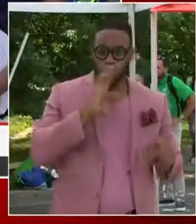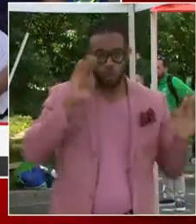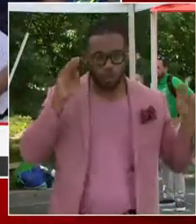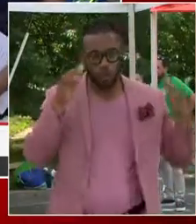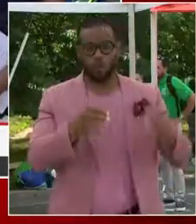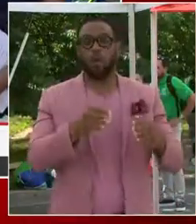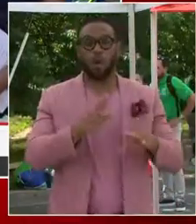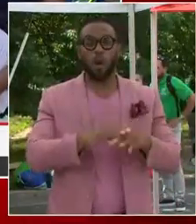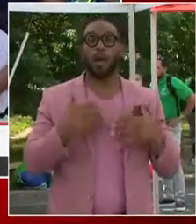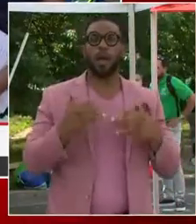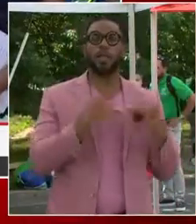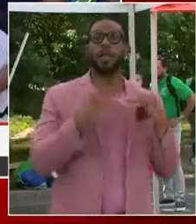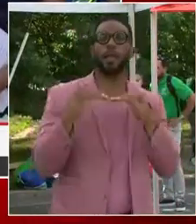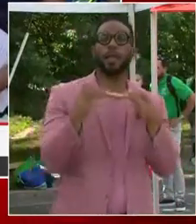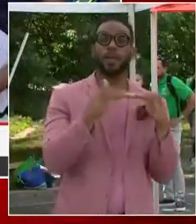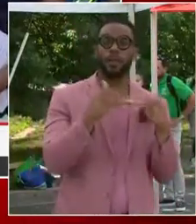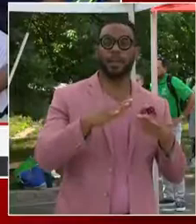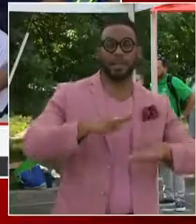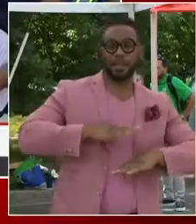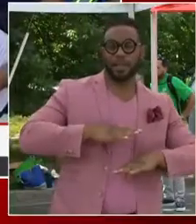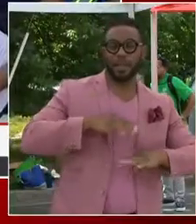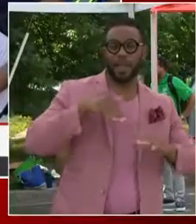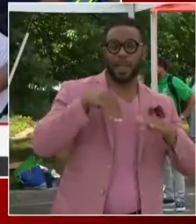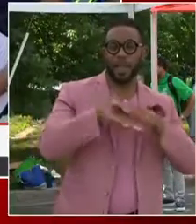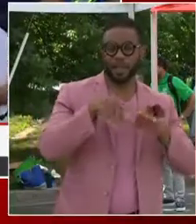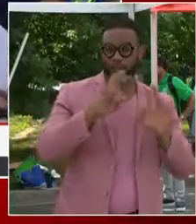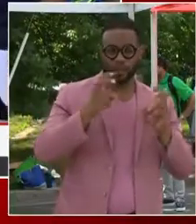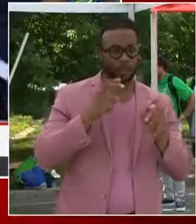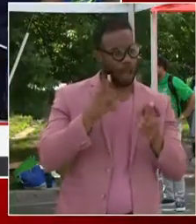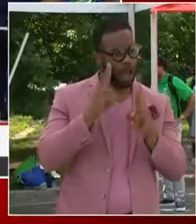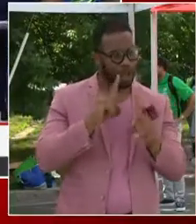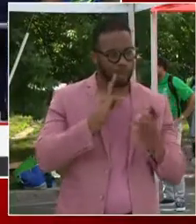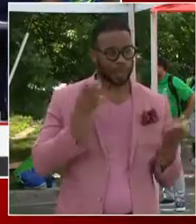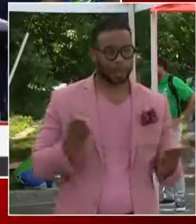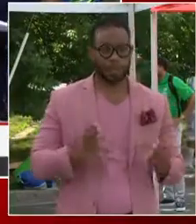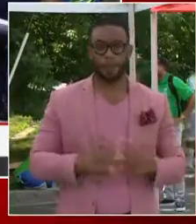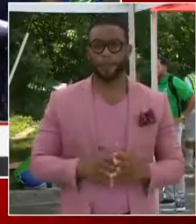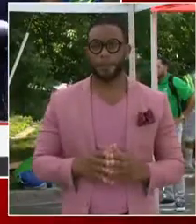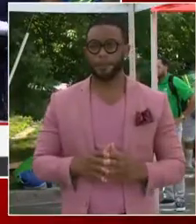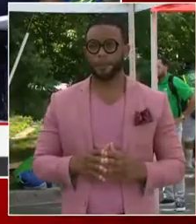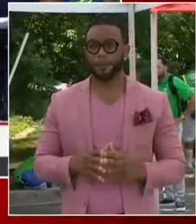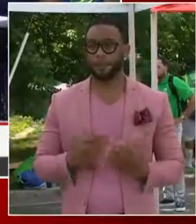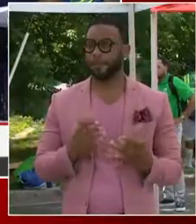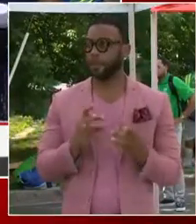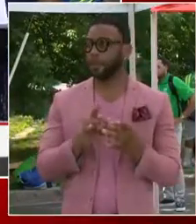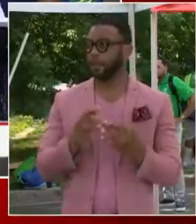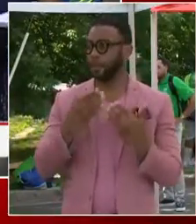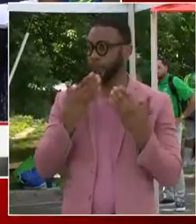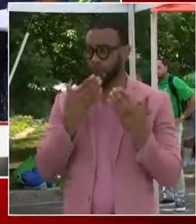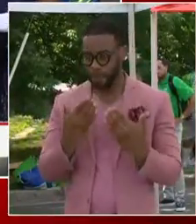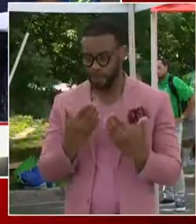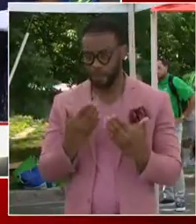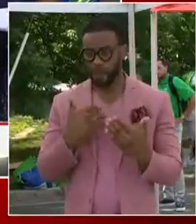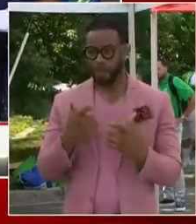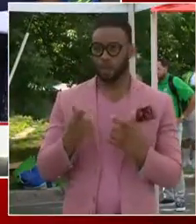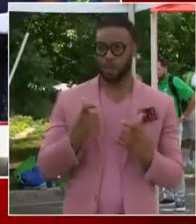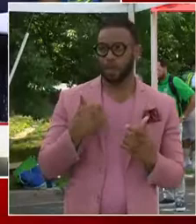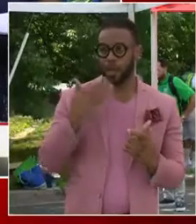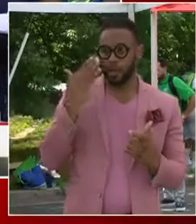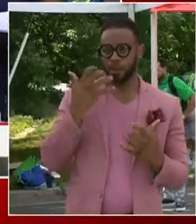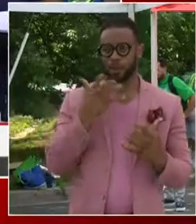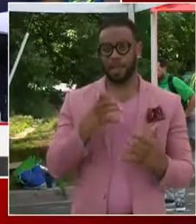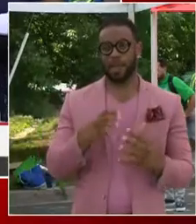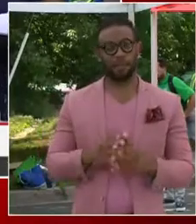highly focus on health equity and meeting access issues. So we're honored to be here. So I just wanted to say thank you. I'll be quick. I know it's